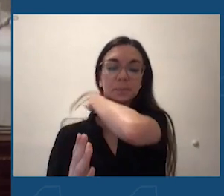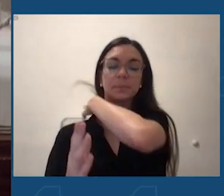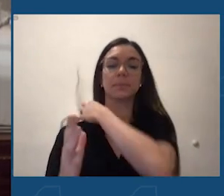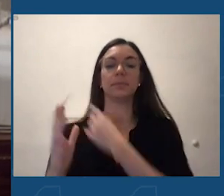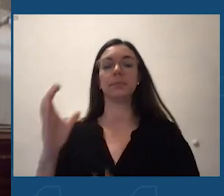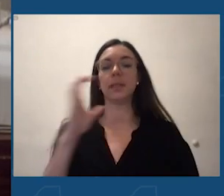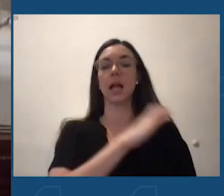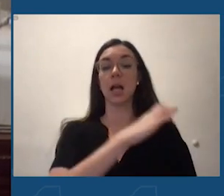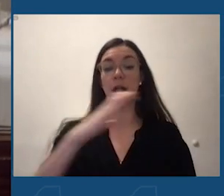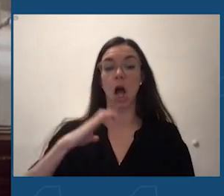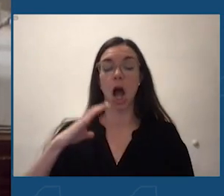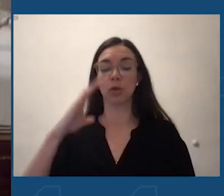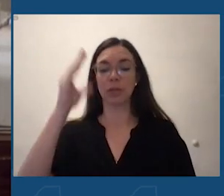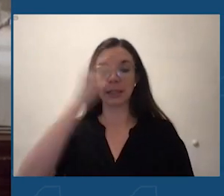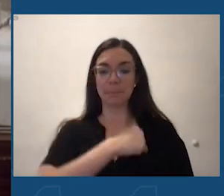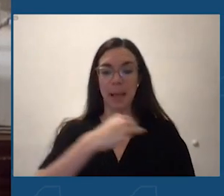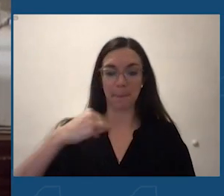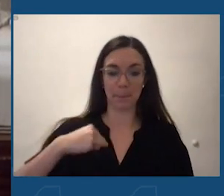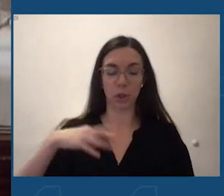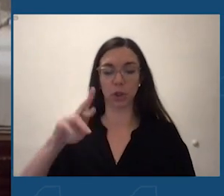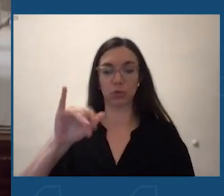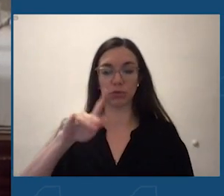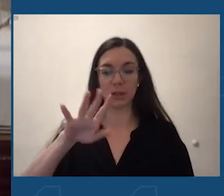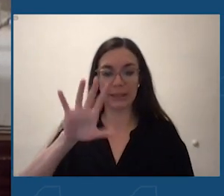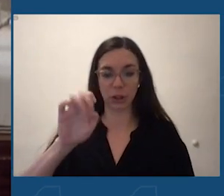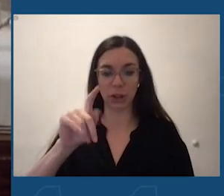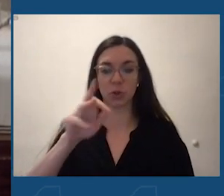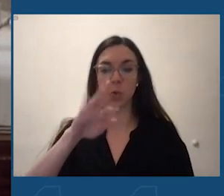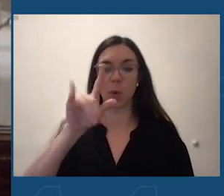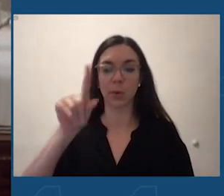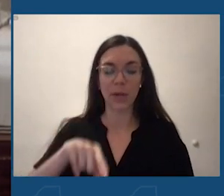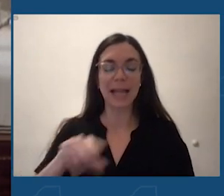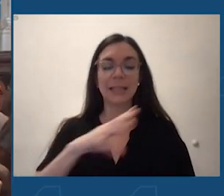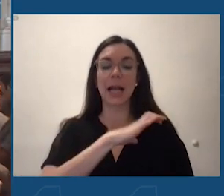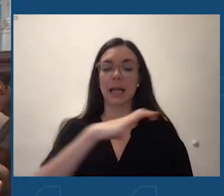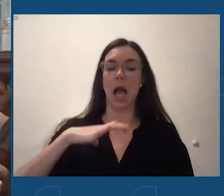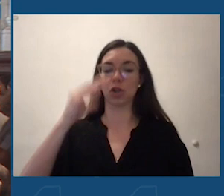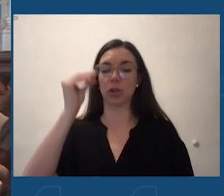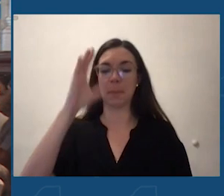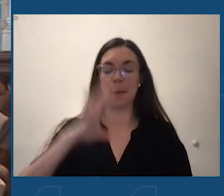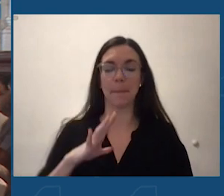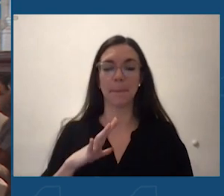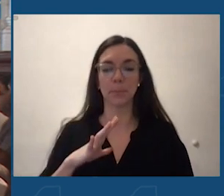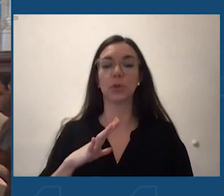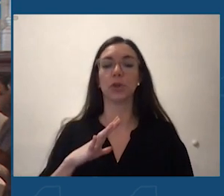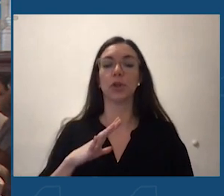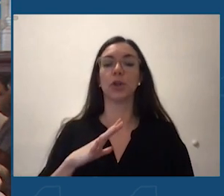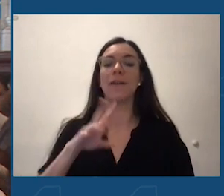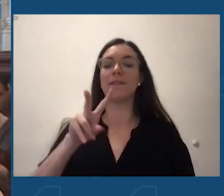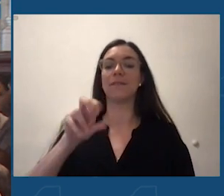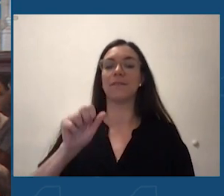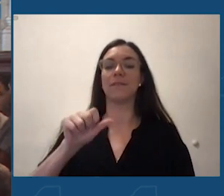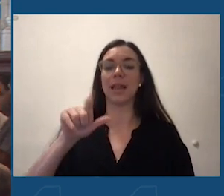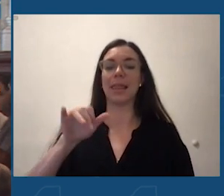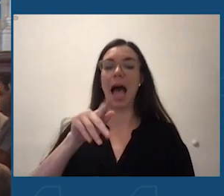Congress Member Richie Torres. Congress Member Nidia Velasquez.